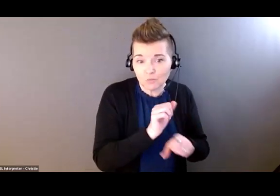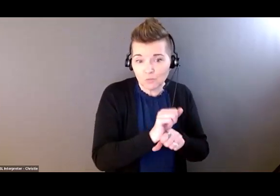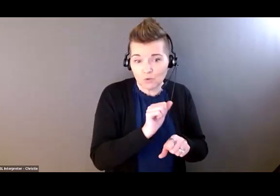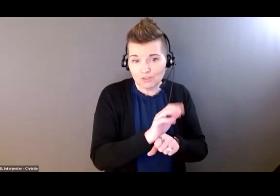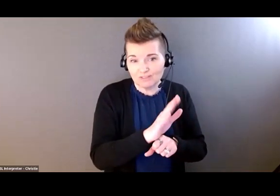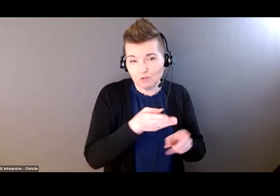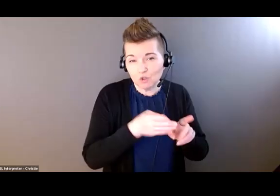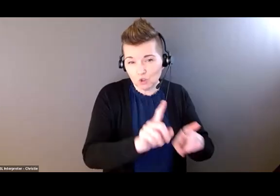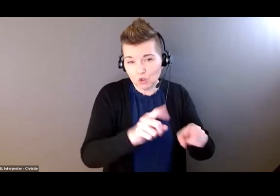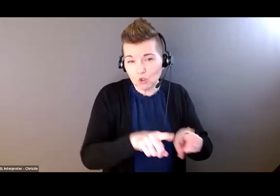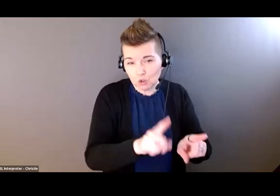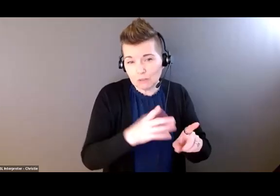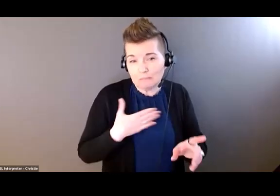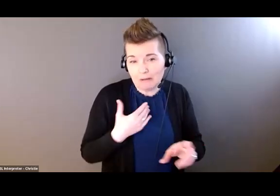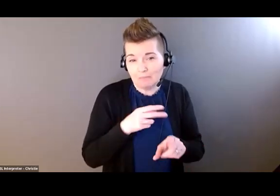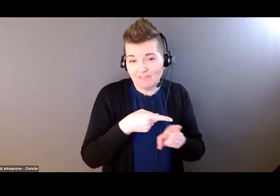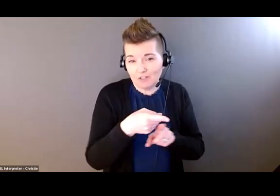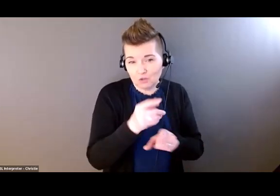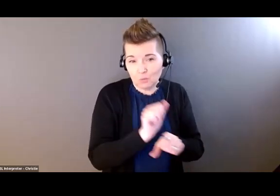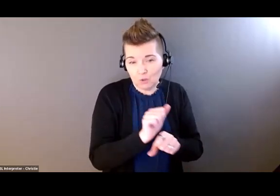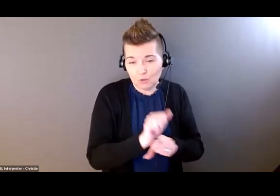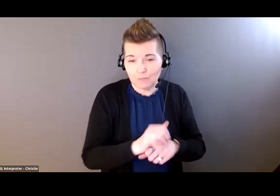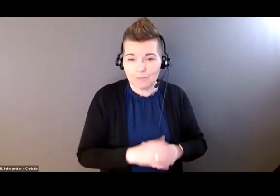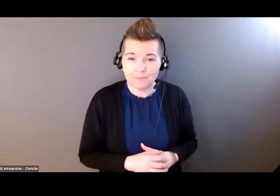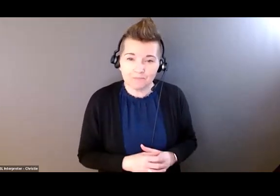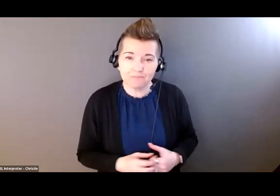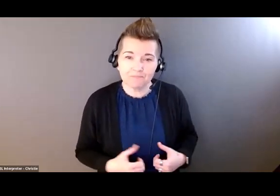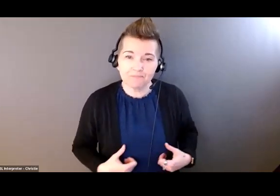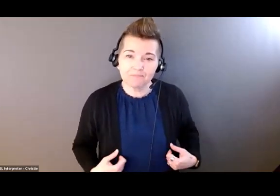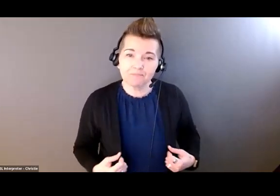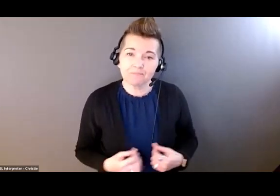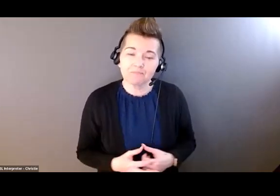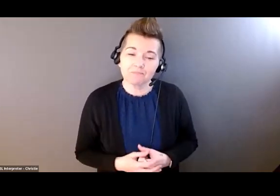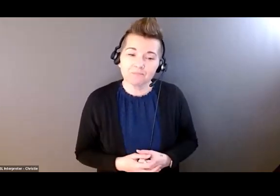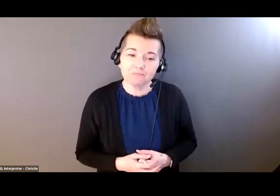people with lived experience in my own professional work.